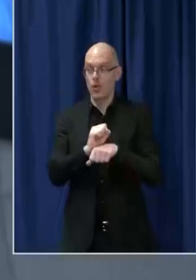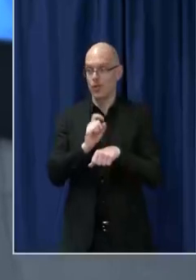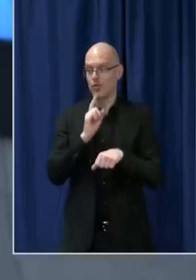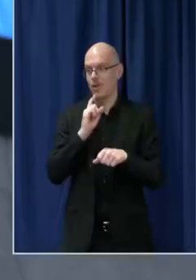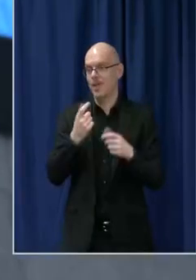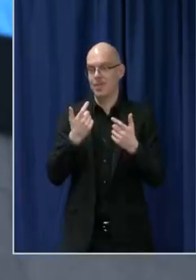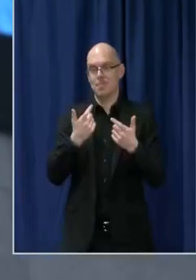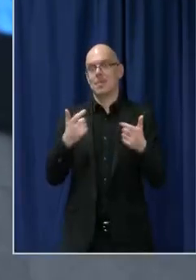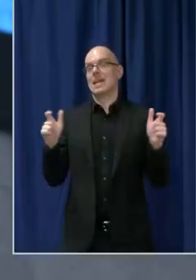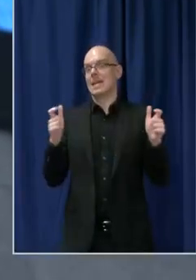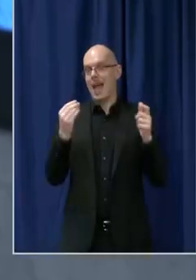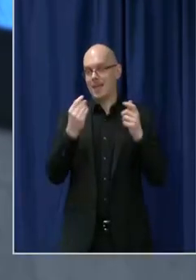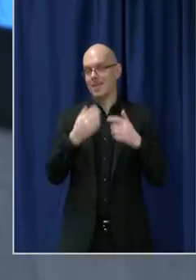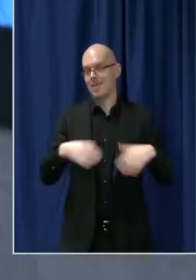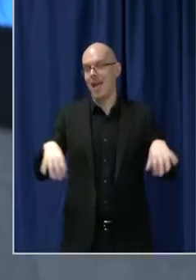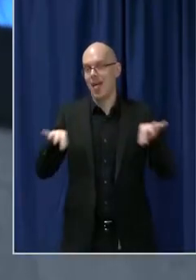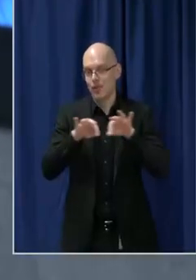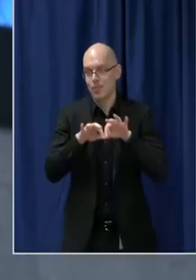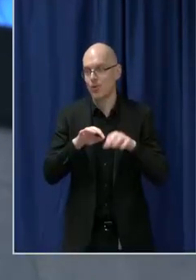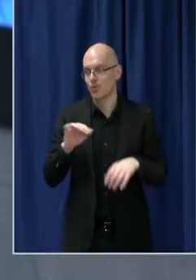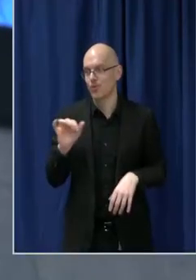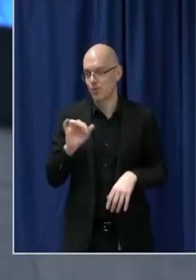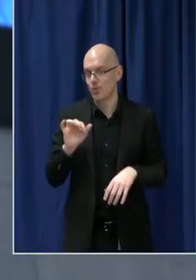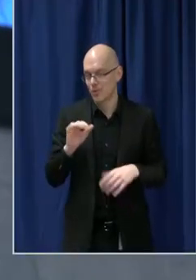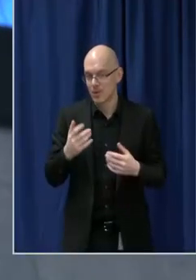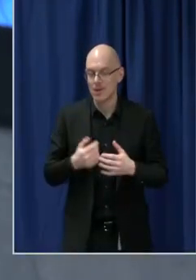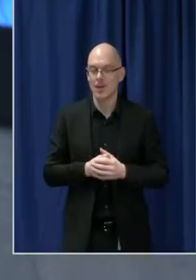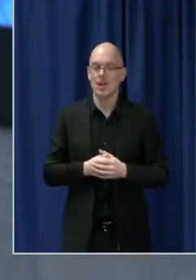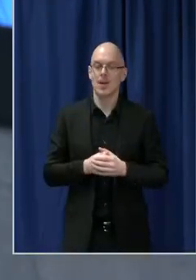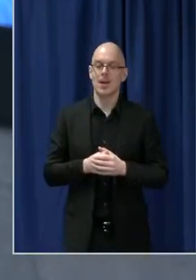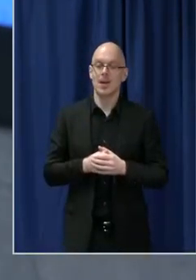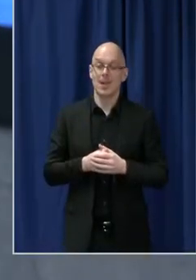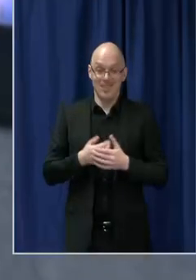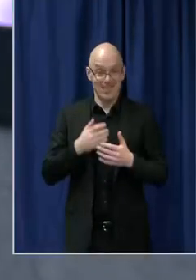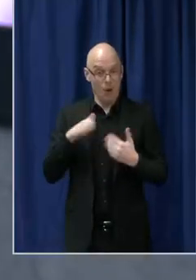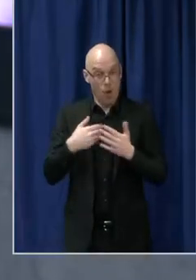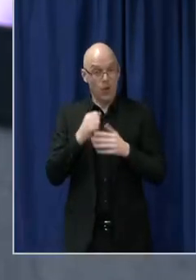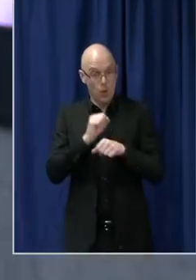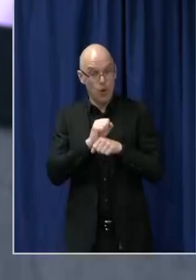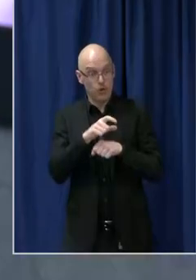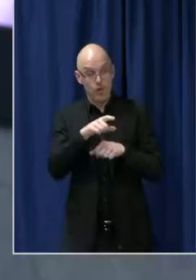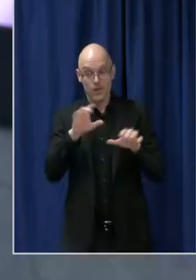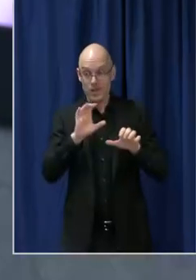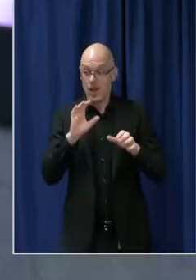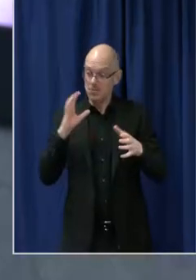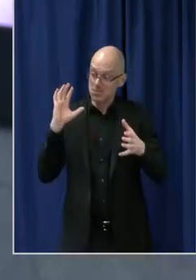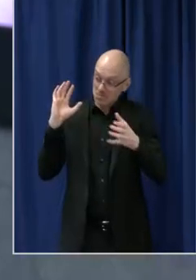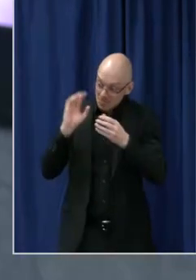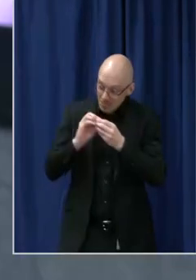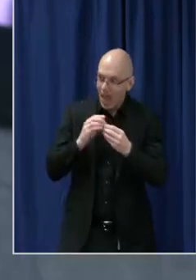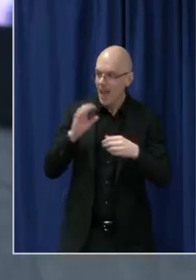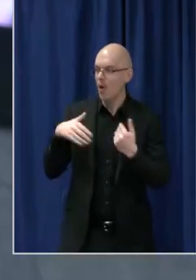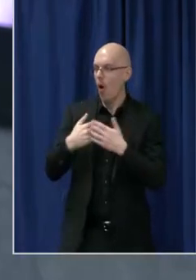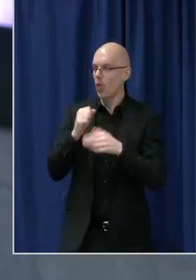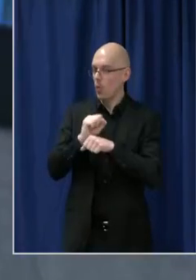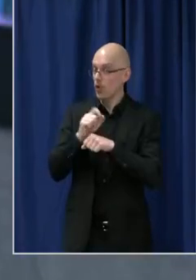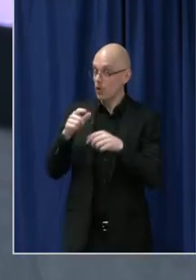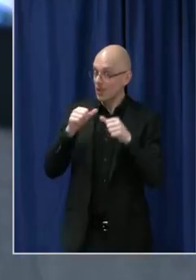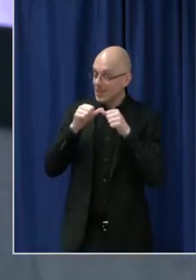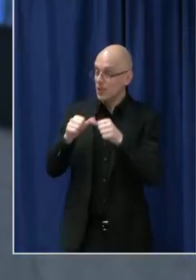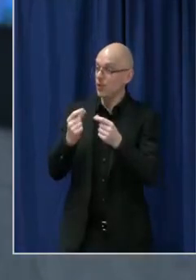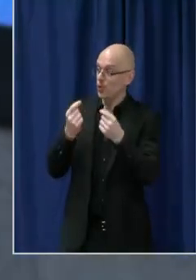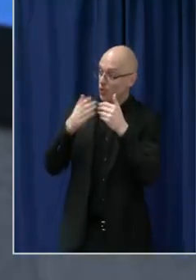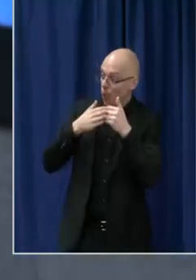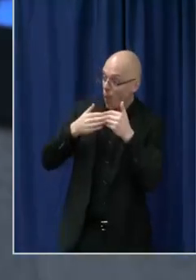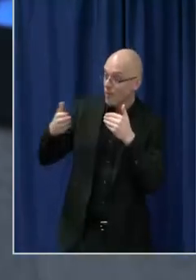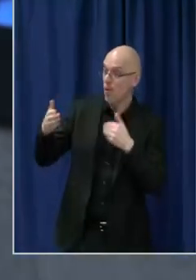that you all have done, will continue to do, and what we expect from you